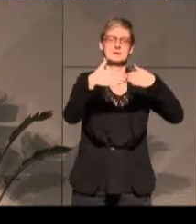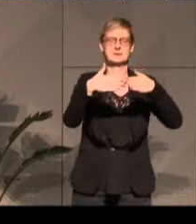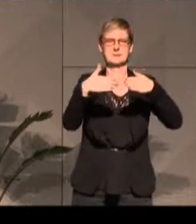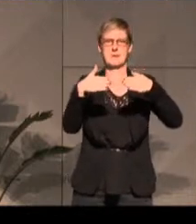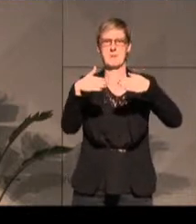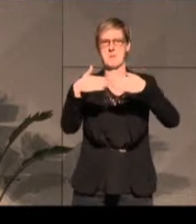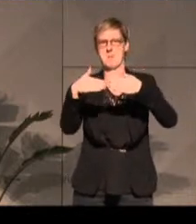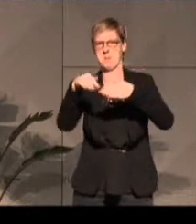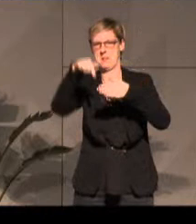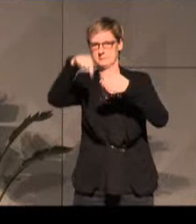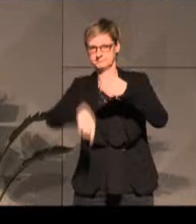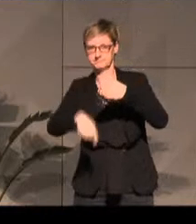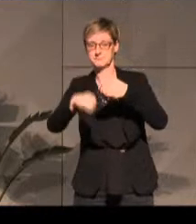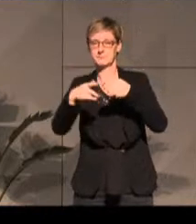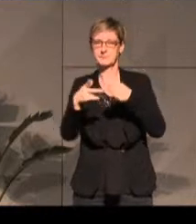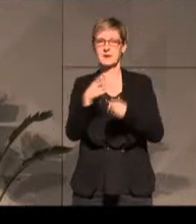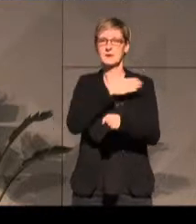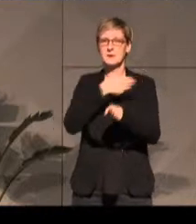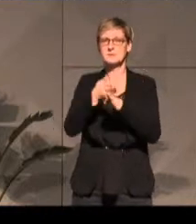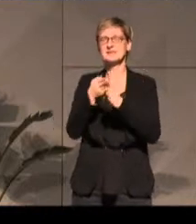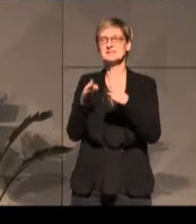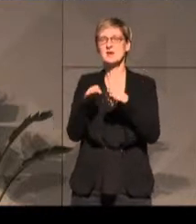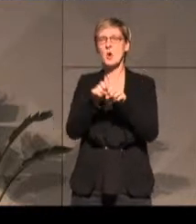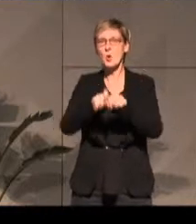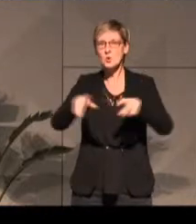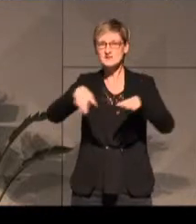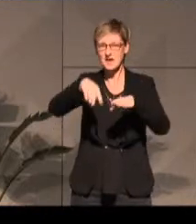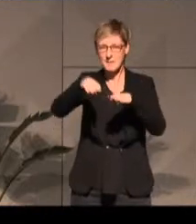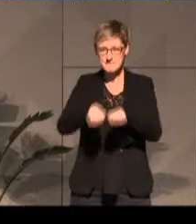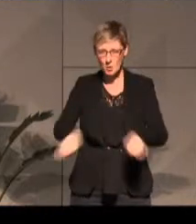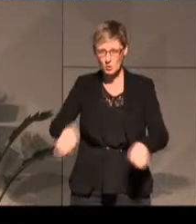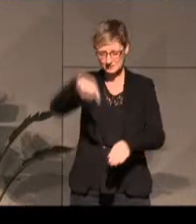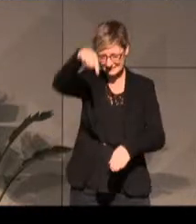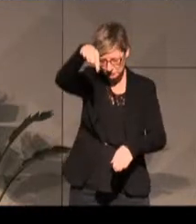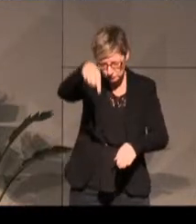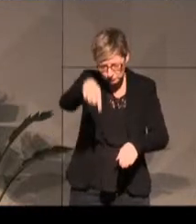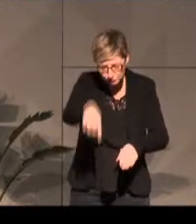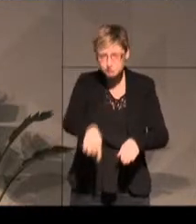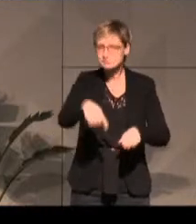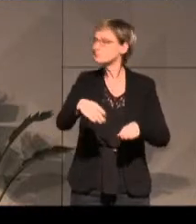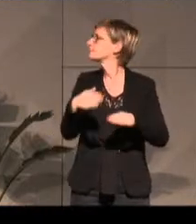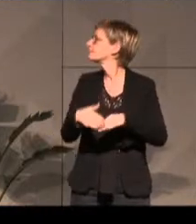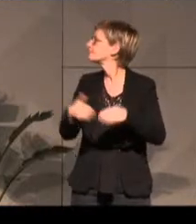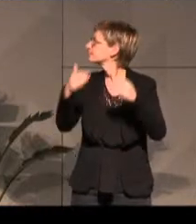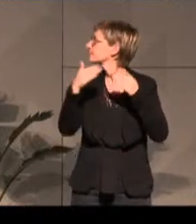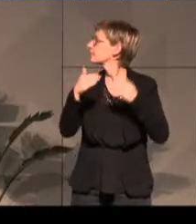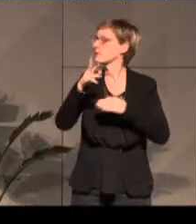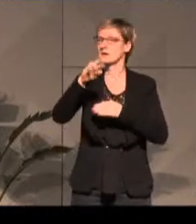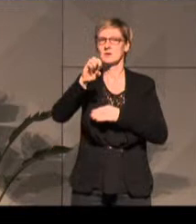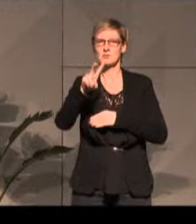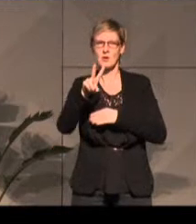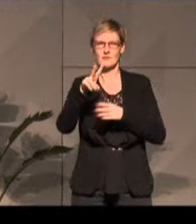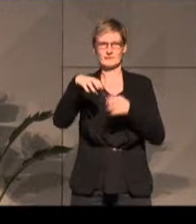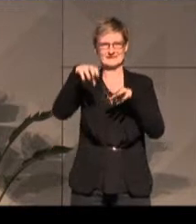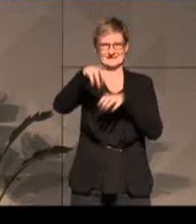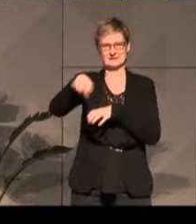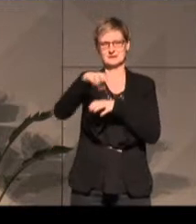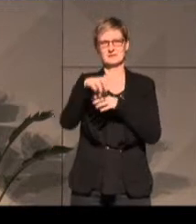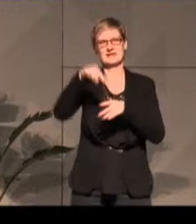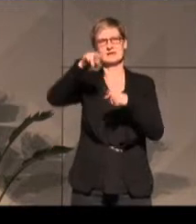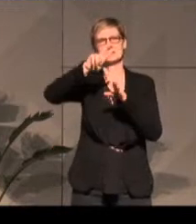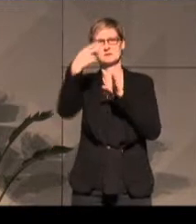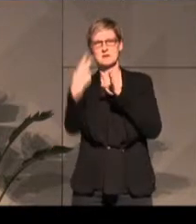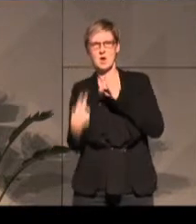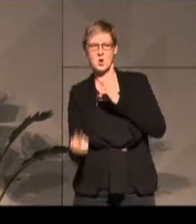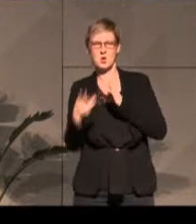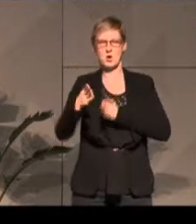a hole we drilled into the ice, able to give us measurements down to the ocean floor. Then Rav City, where we used